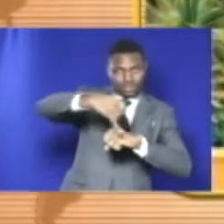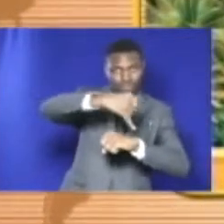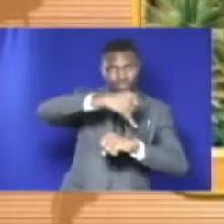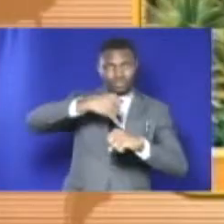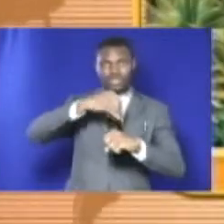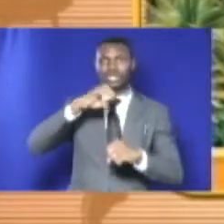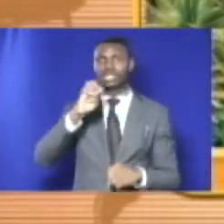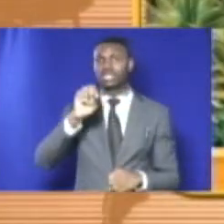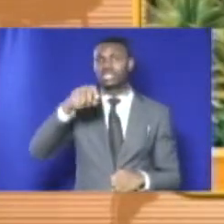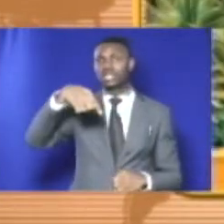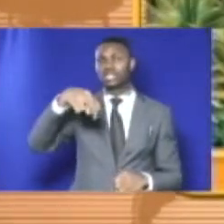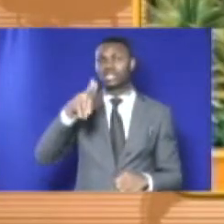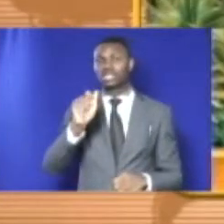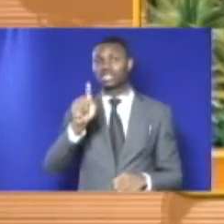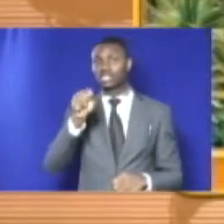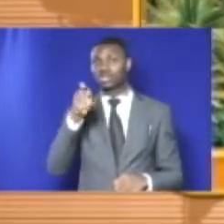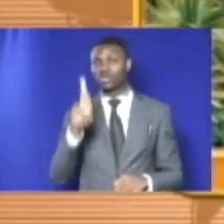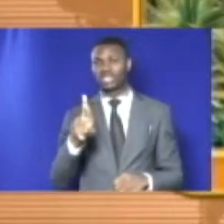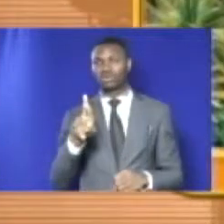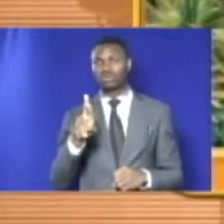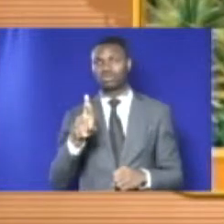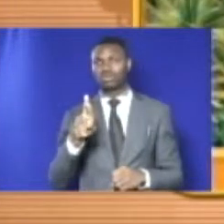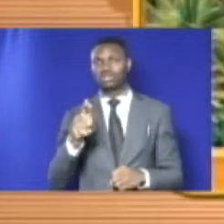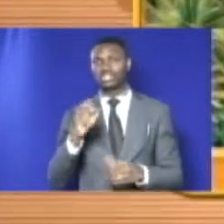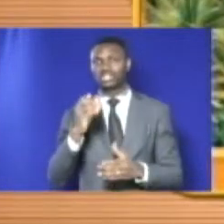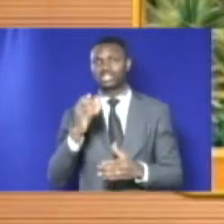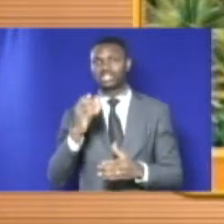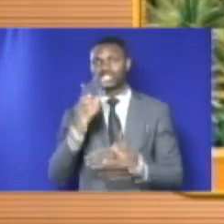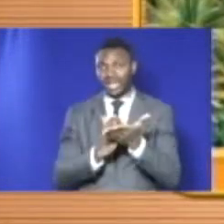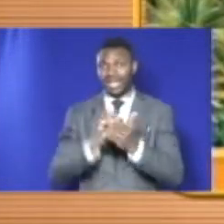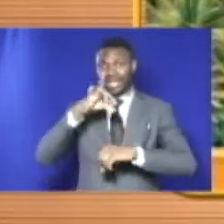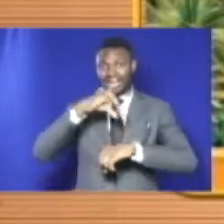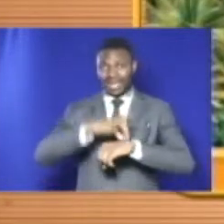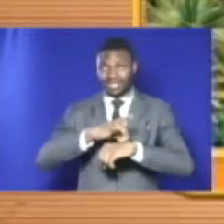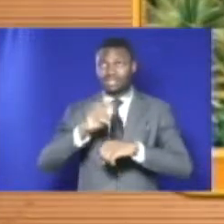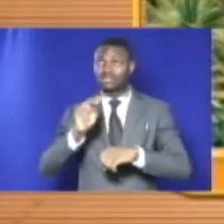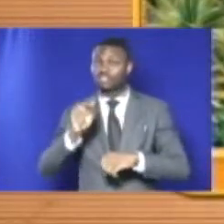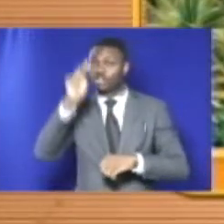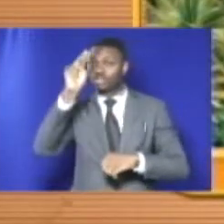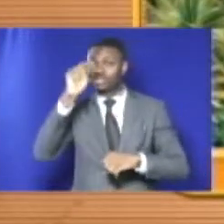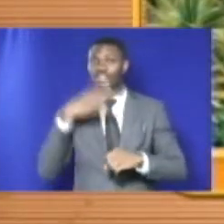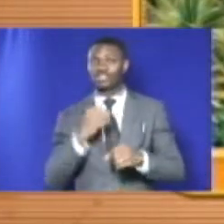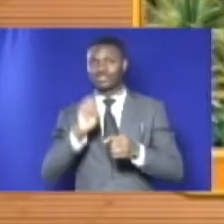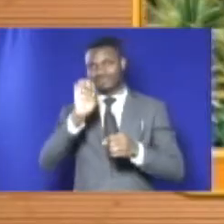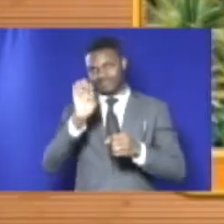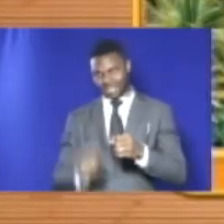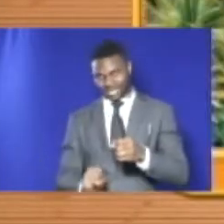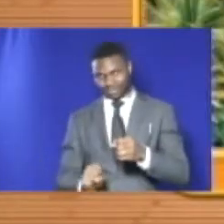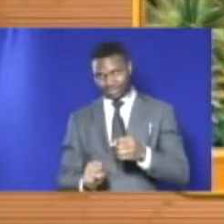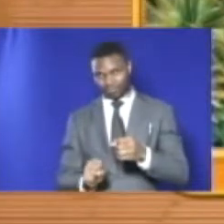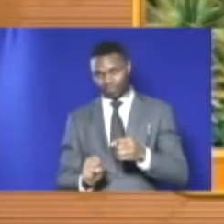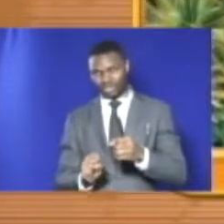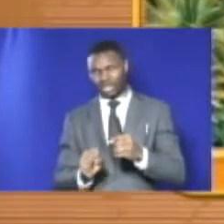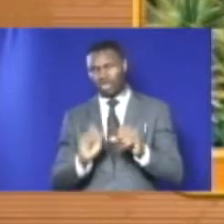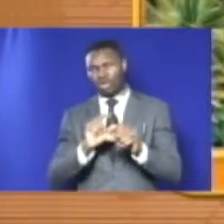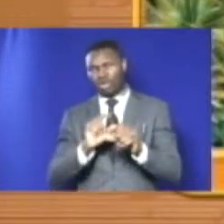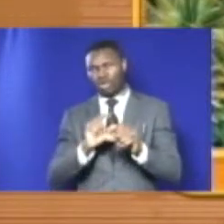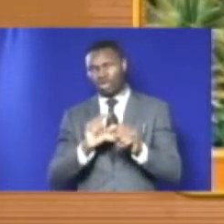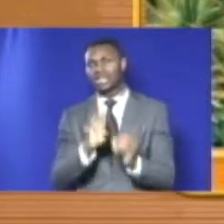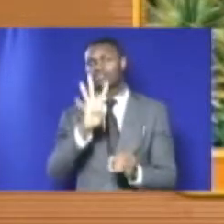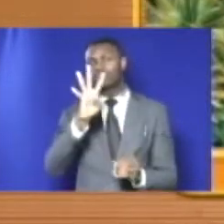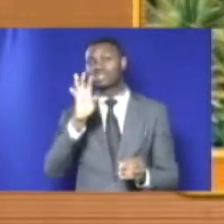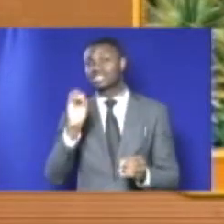and the Tropic of Cancer in the northern hemisphere. The tropics as a region account for 40% of the world's total surface